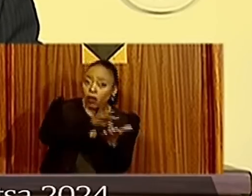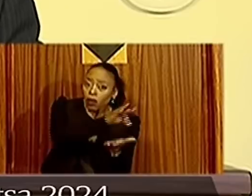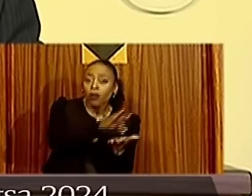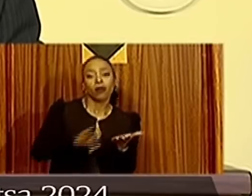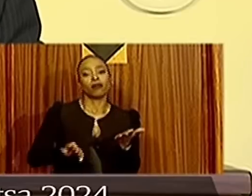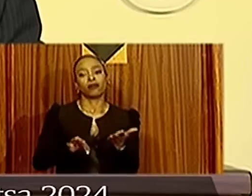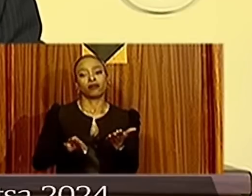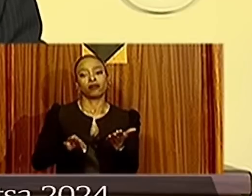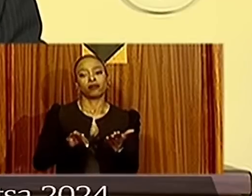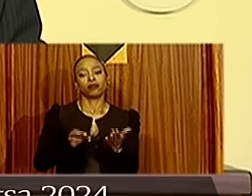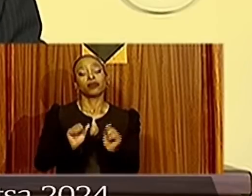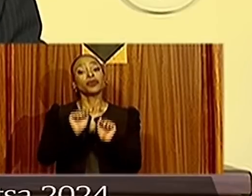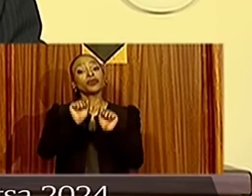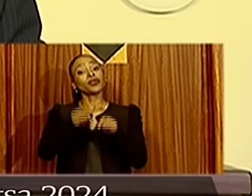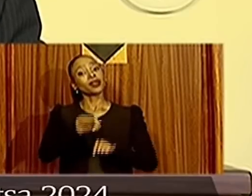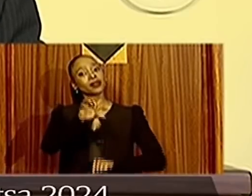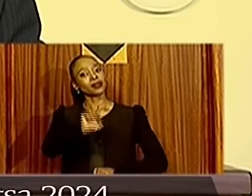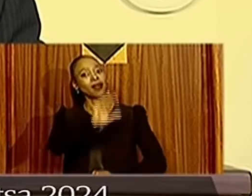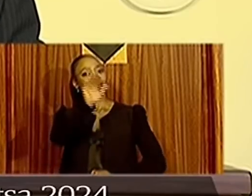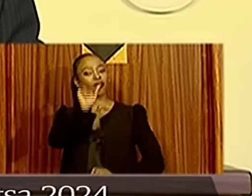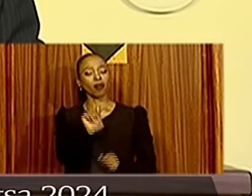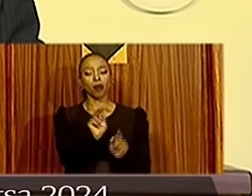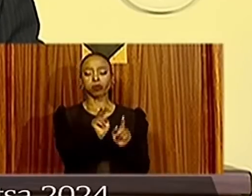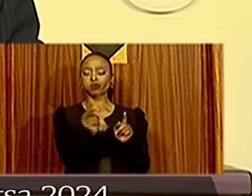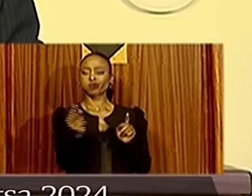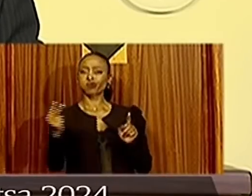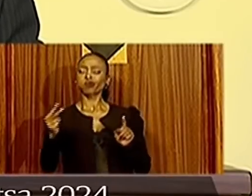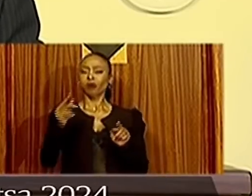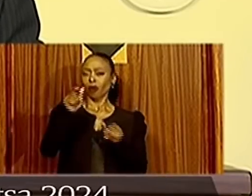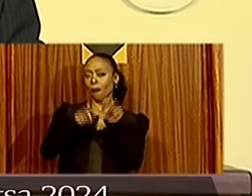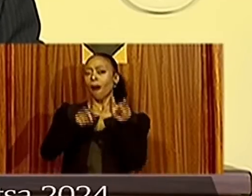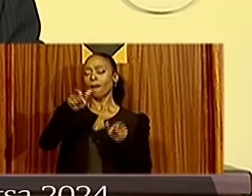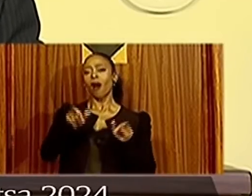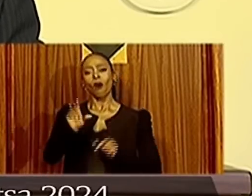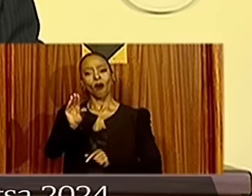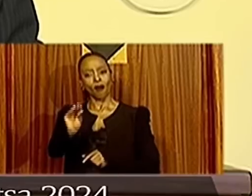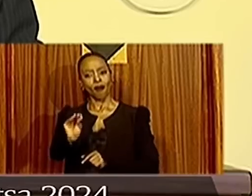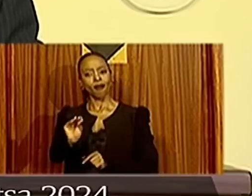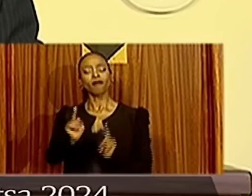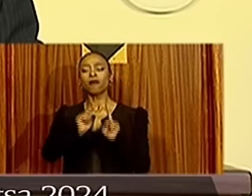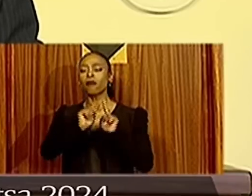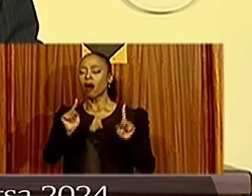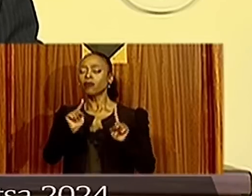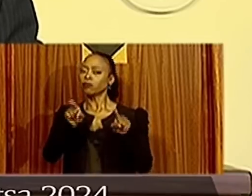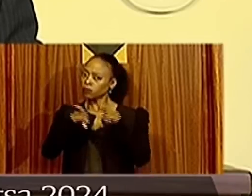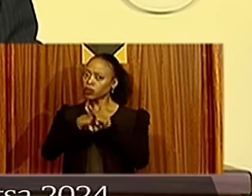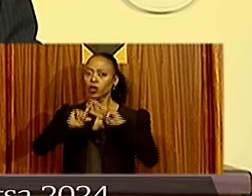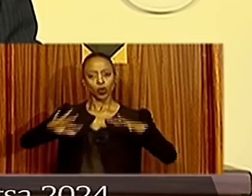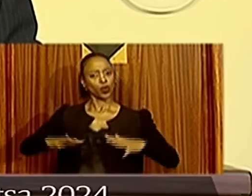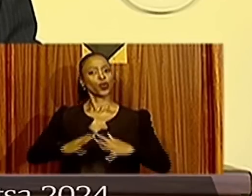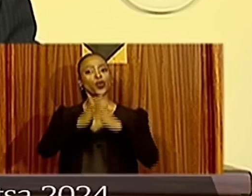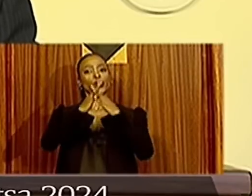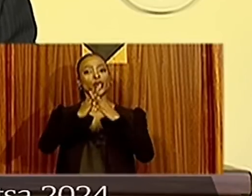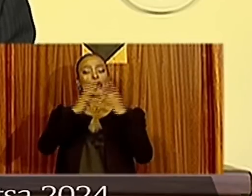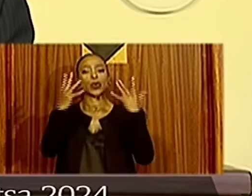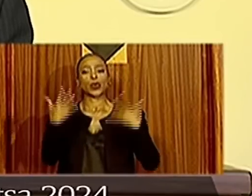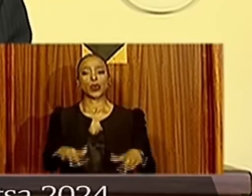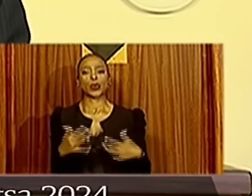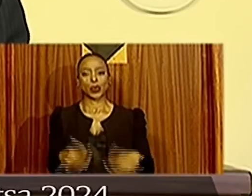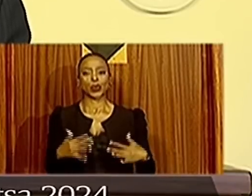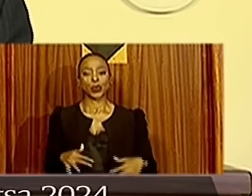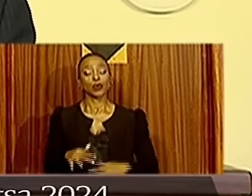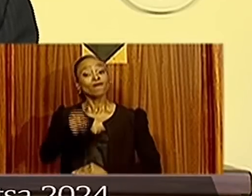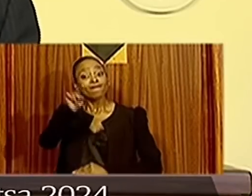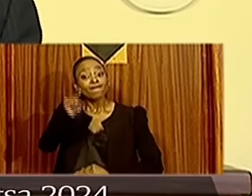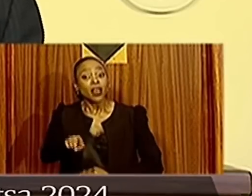a diverse people, but we are also a united nation. Let us be